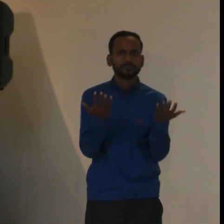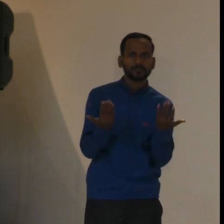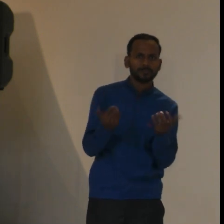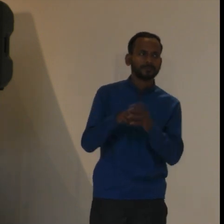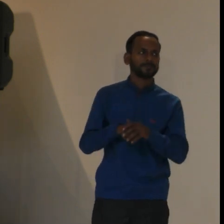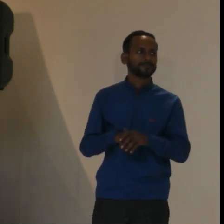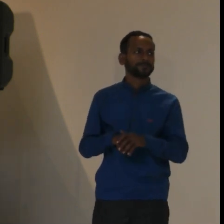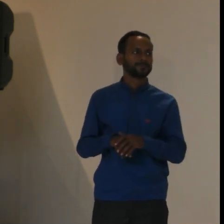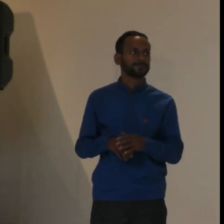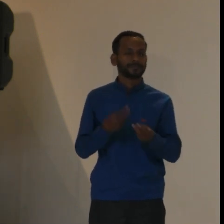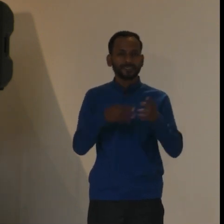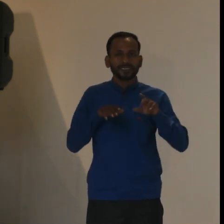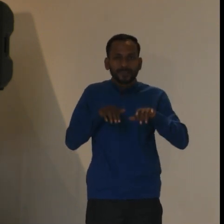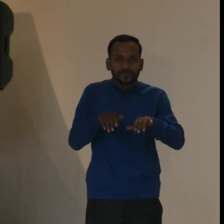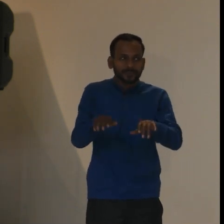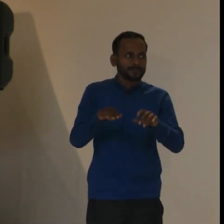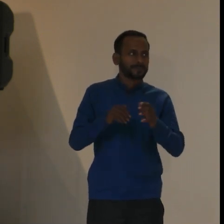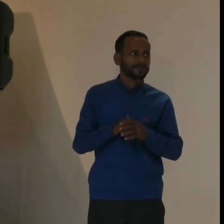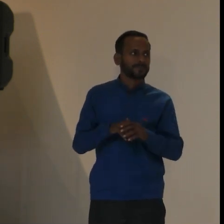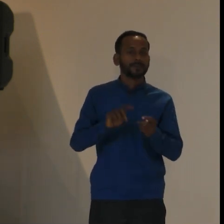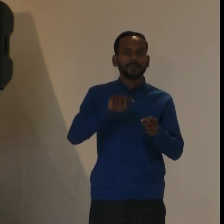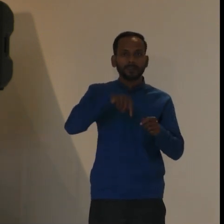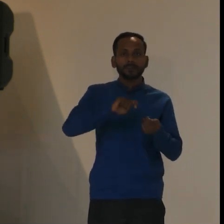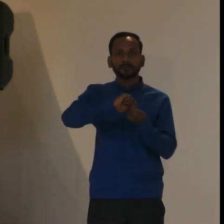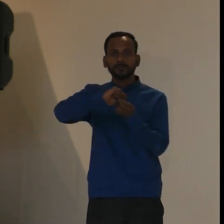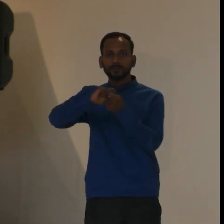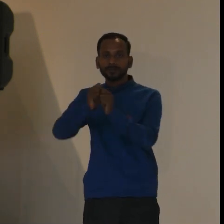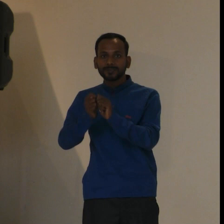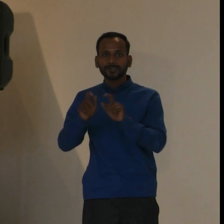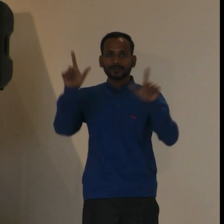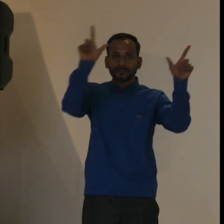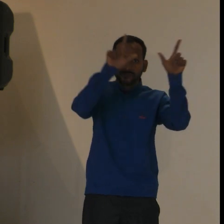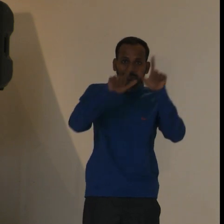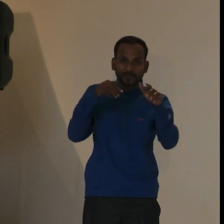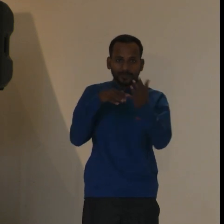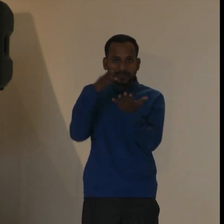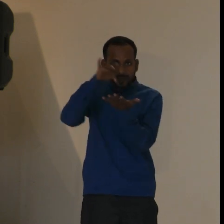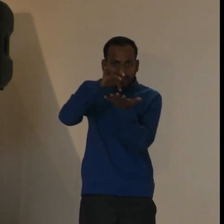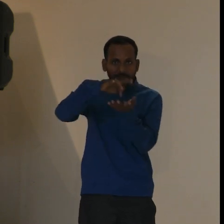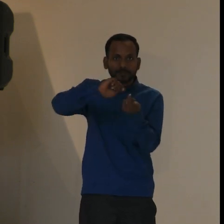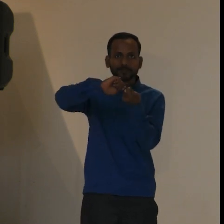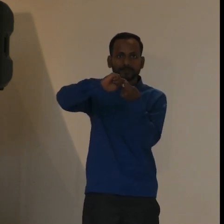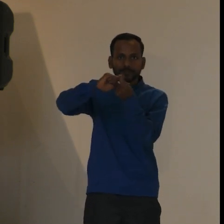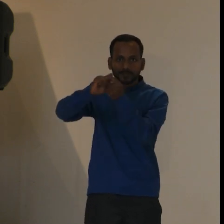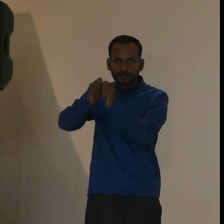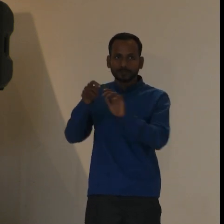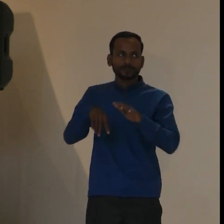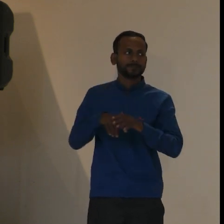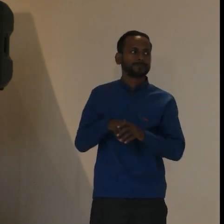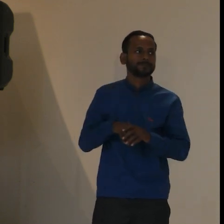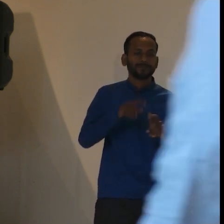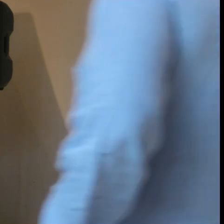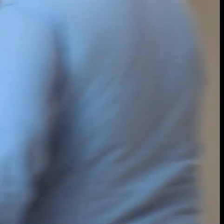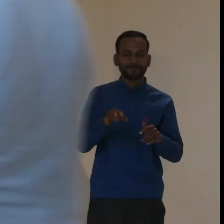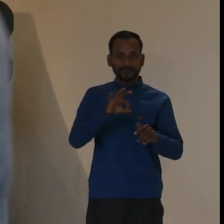was ramp enabled, and it has a chair lift in this museum space, which I was personally very, very